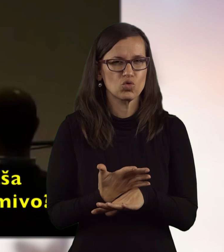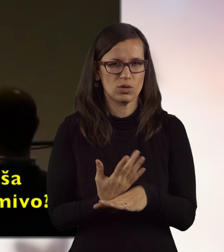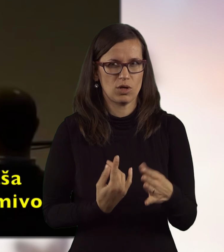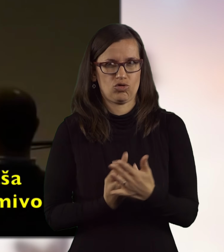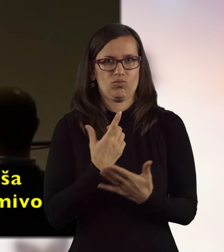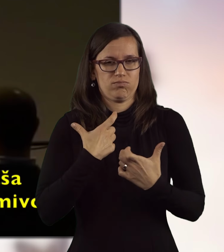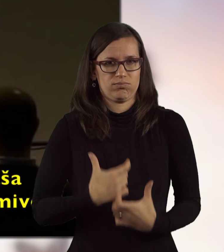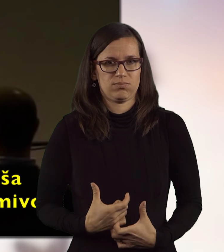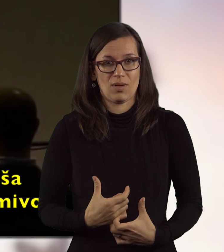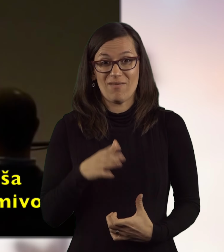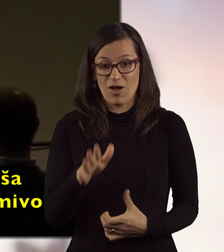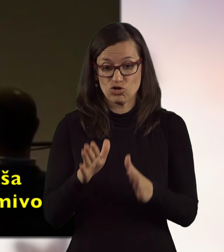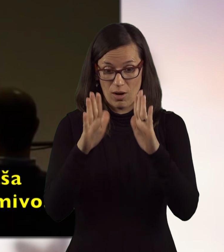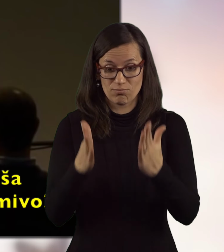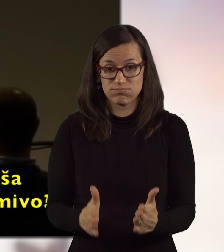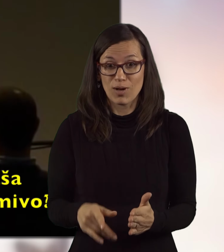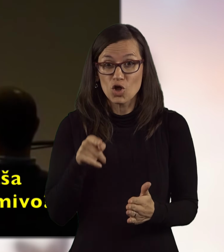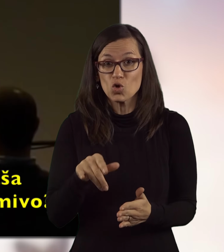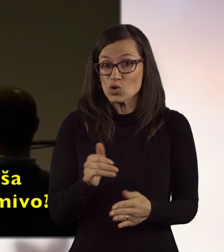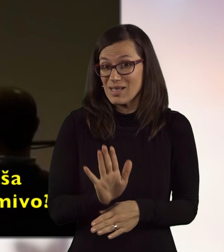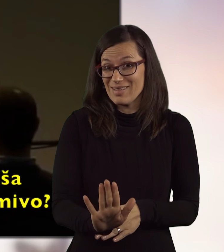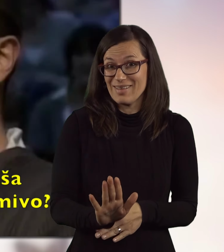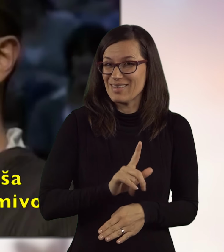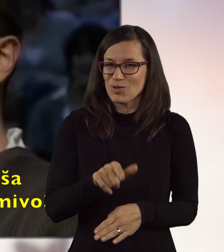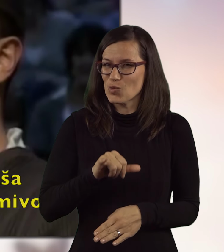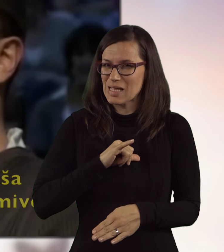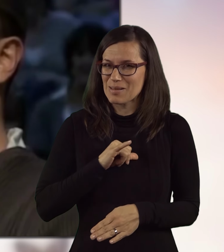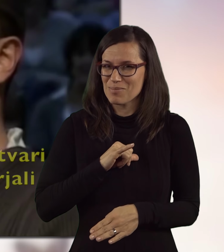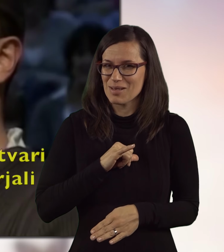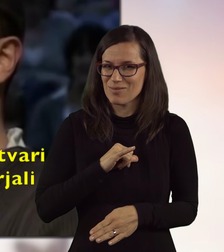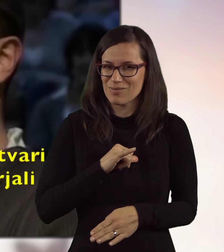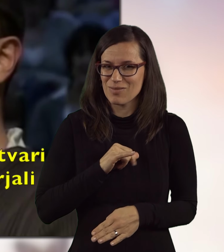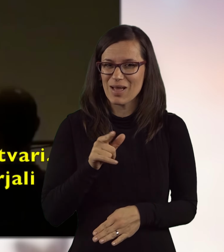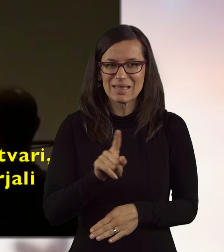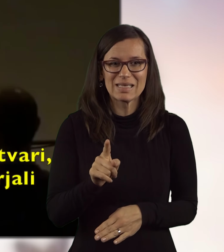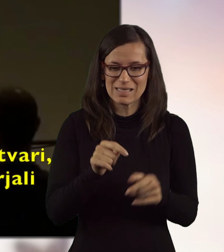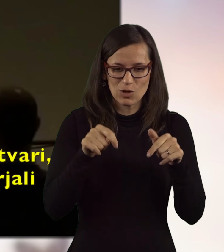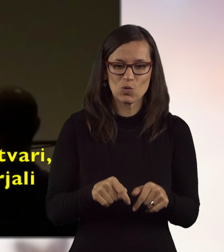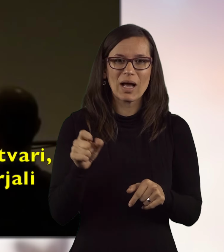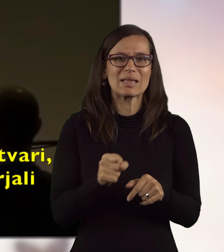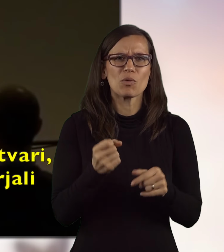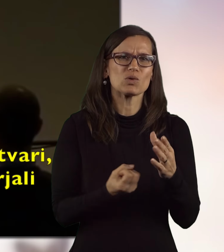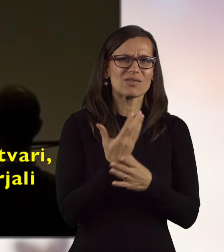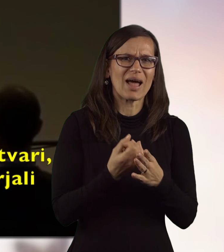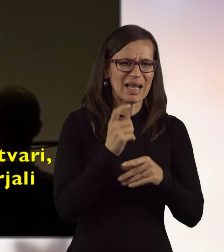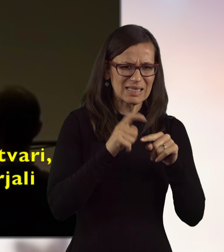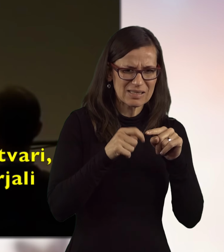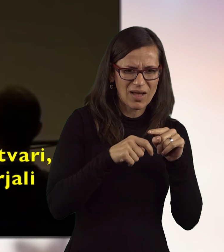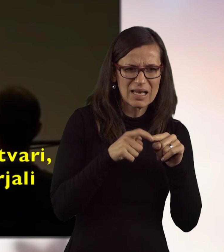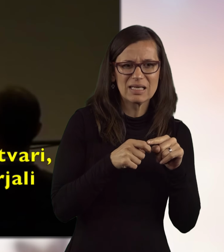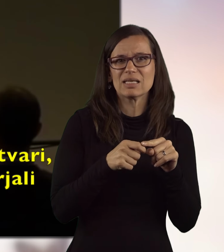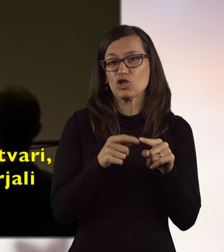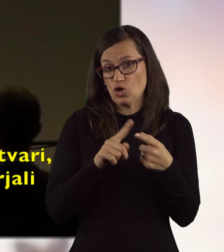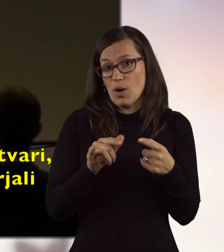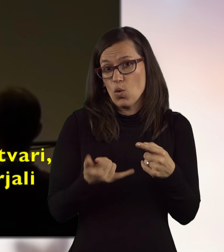other words, your creation is you. Isn't that interesting? You're not here to create things, although you will. You're